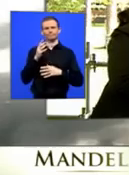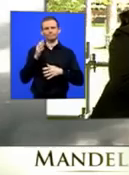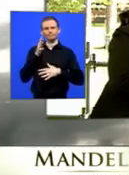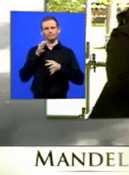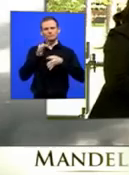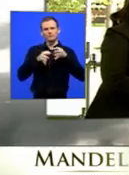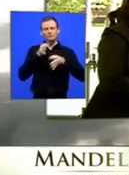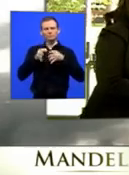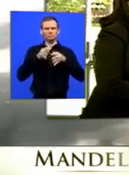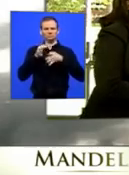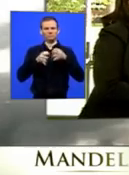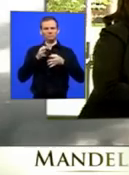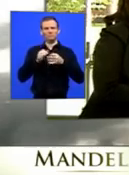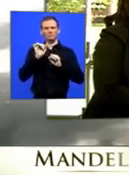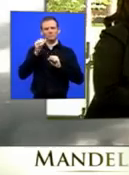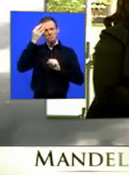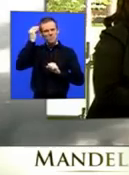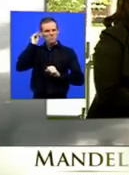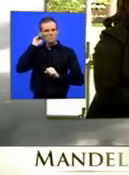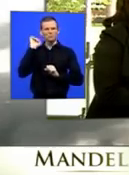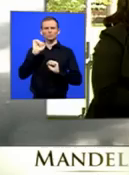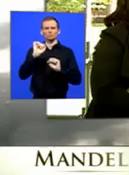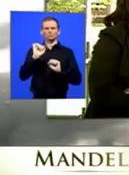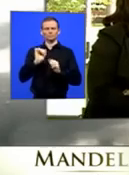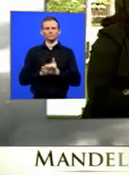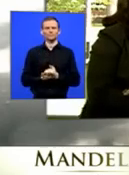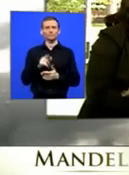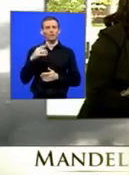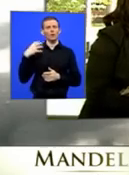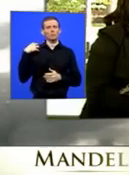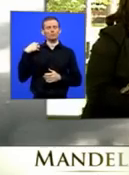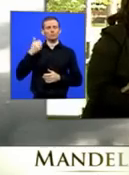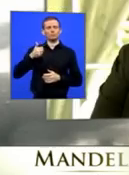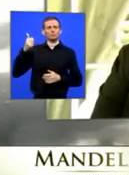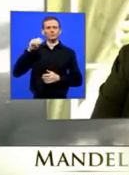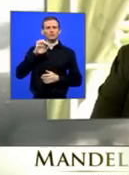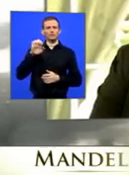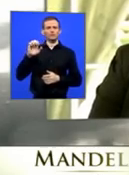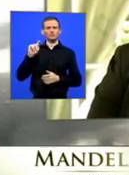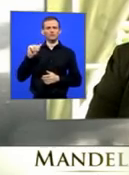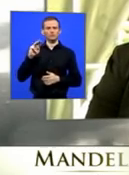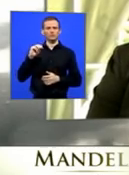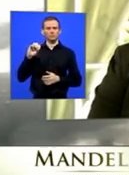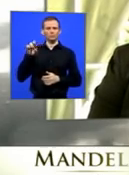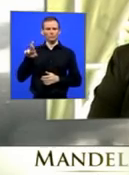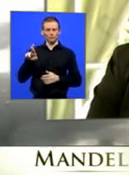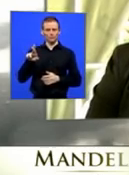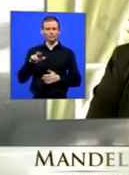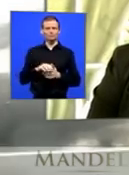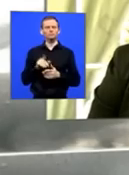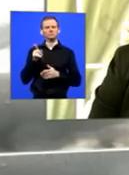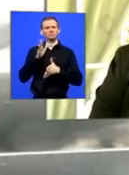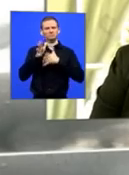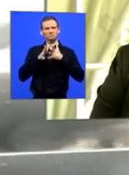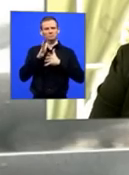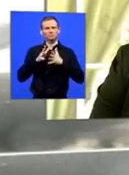Excellency Kerala Shanana, Prime Minister of East Timor, talking to us about his experiences with former President Nelson Mandela. We're out at